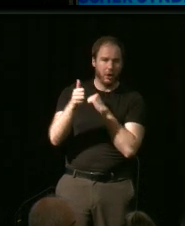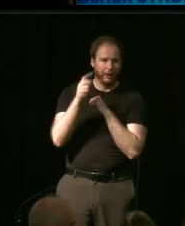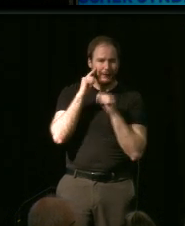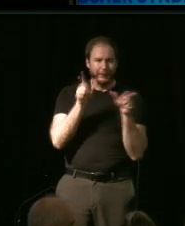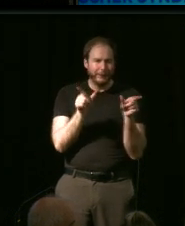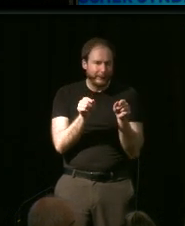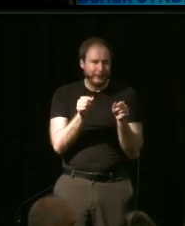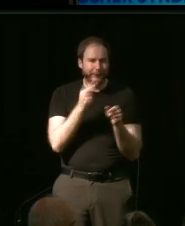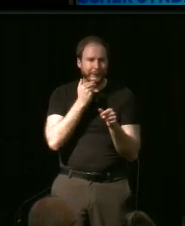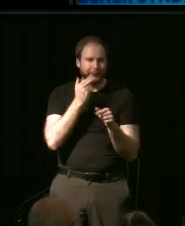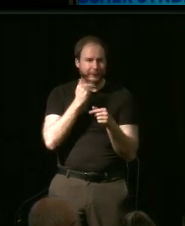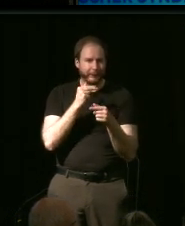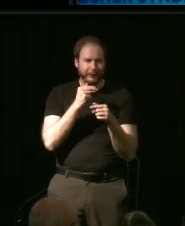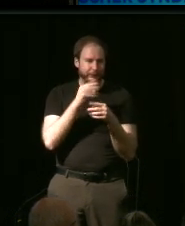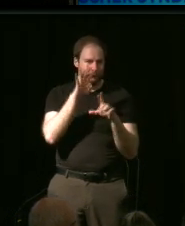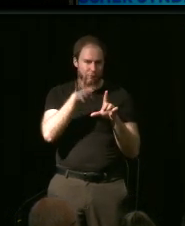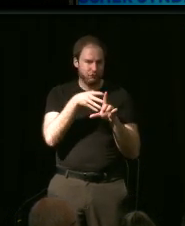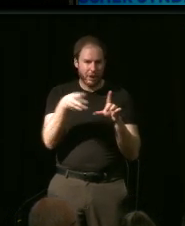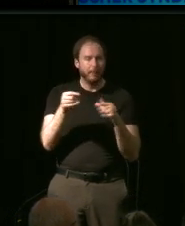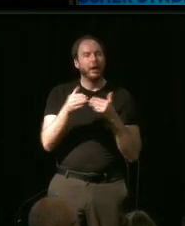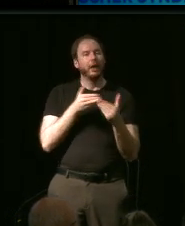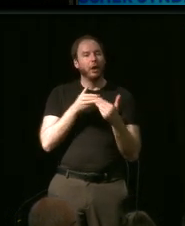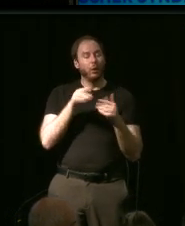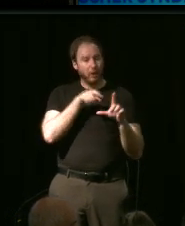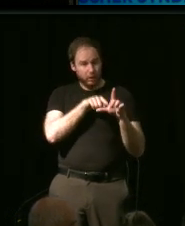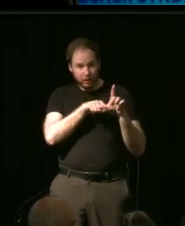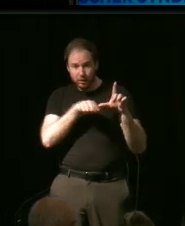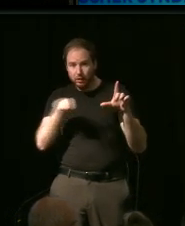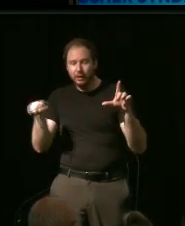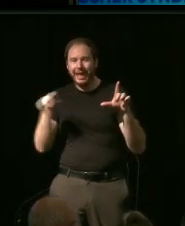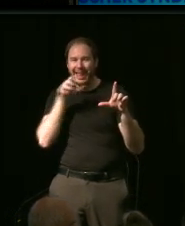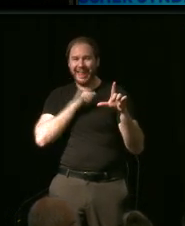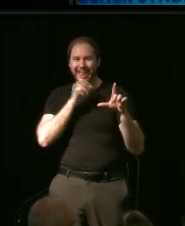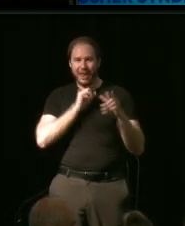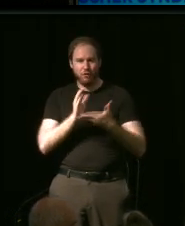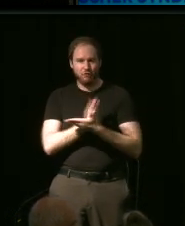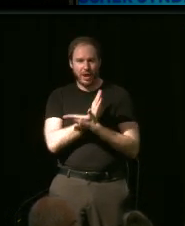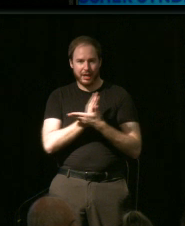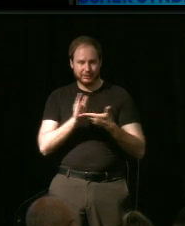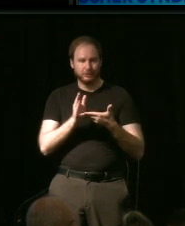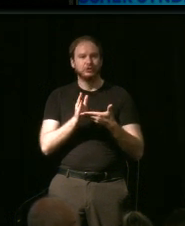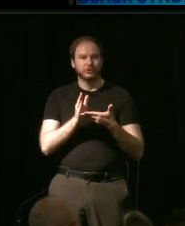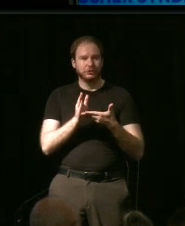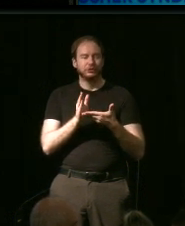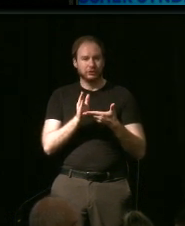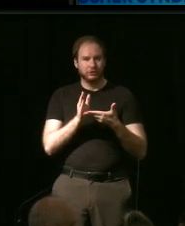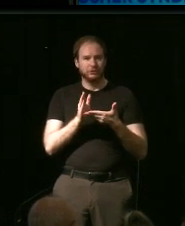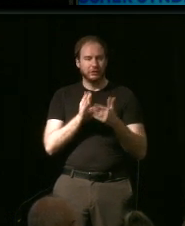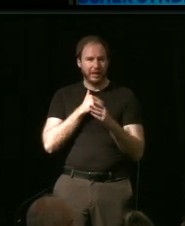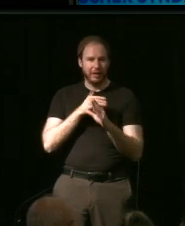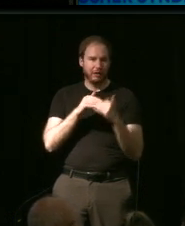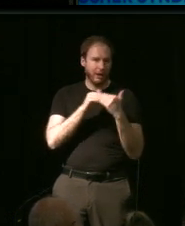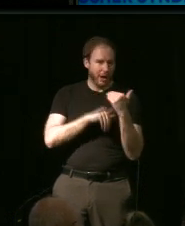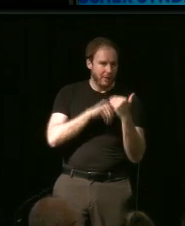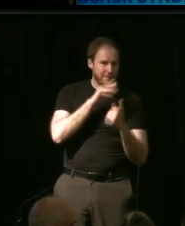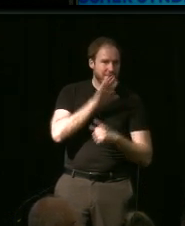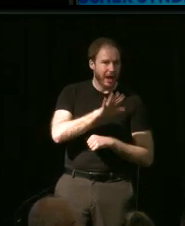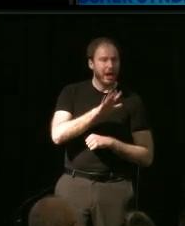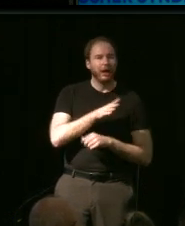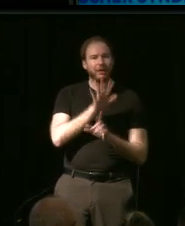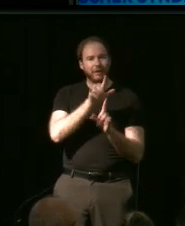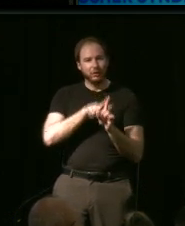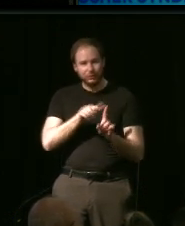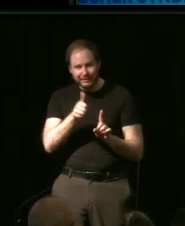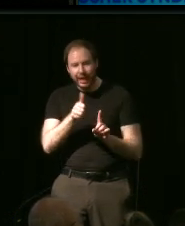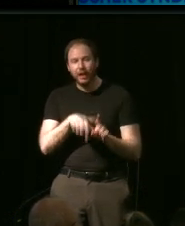of it, but if you look at those bars across, these are age ranges, under 5, 5 to 10,